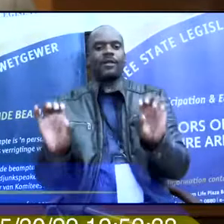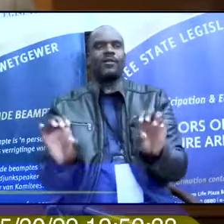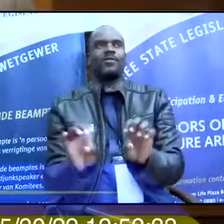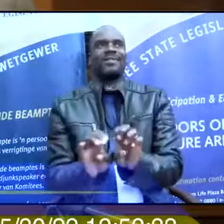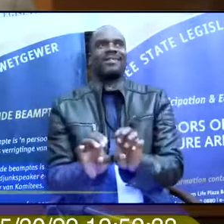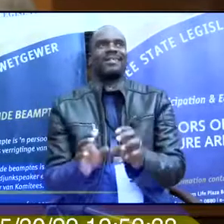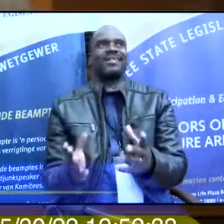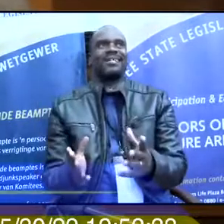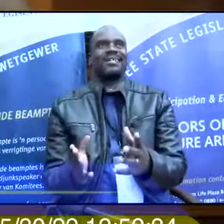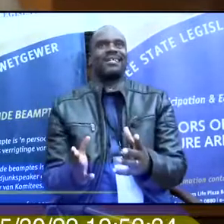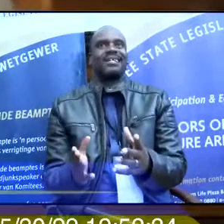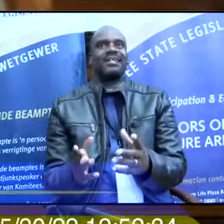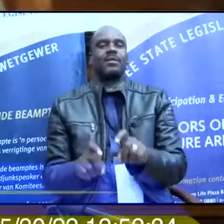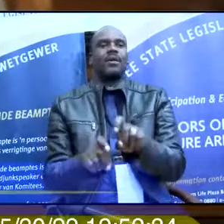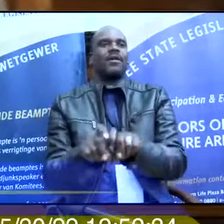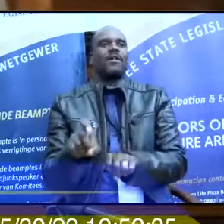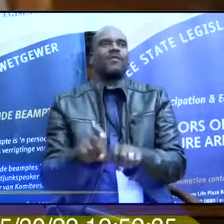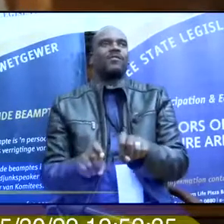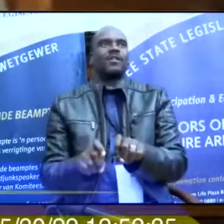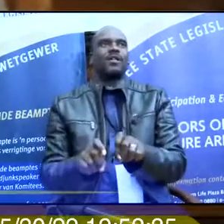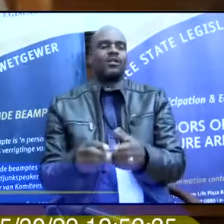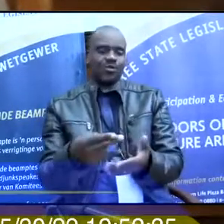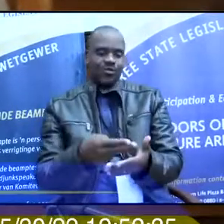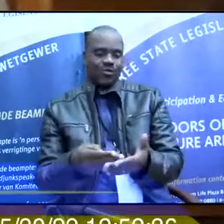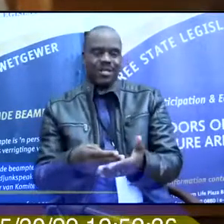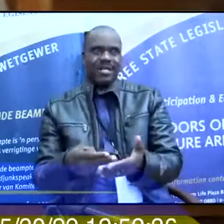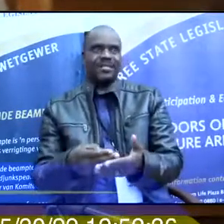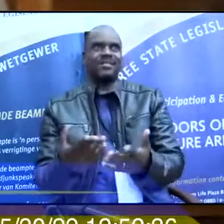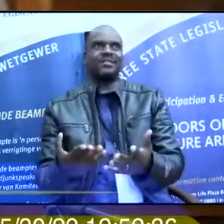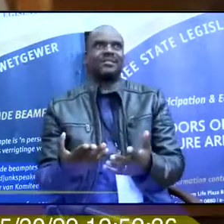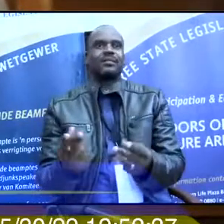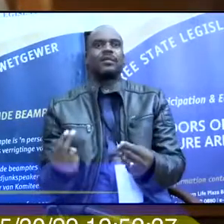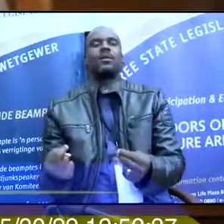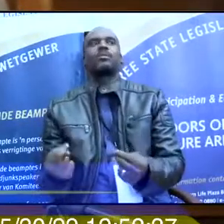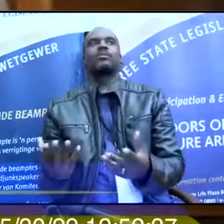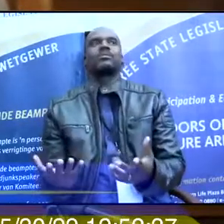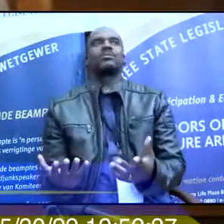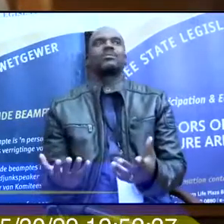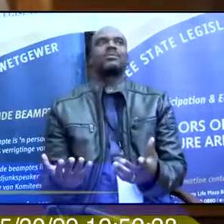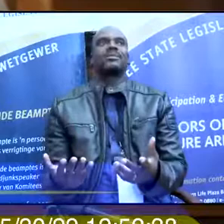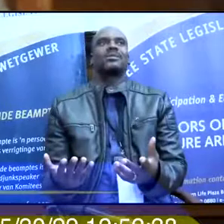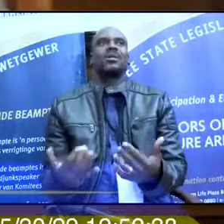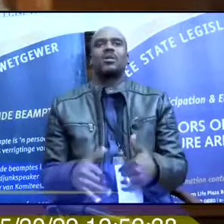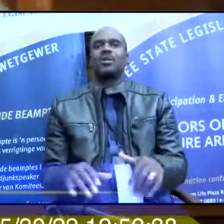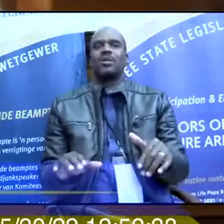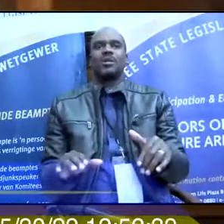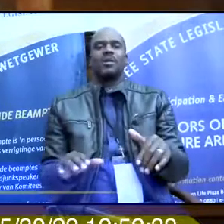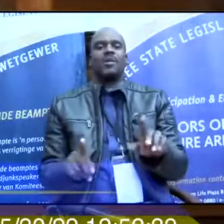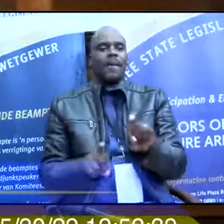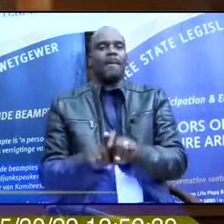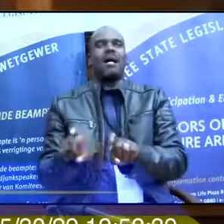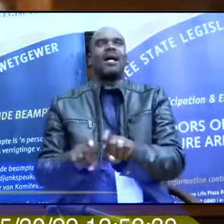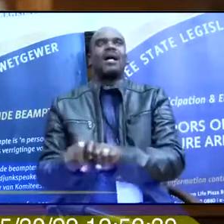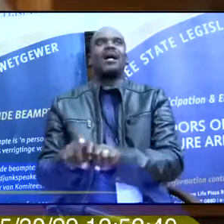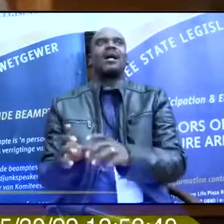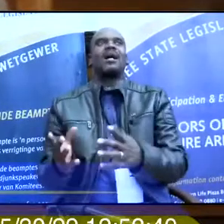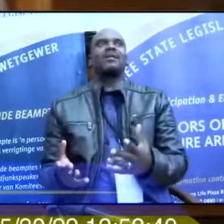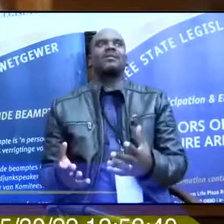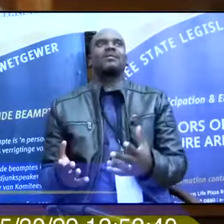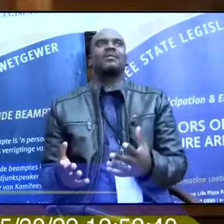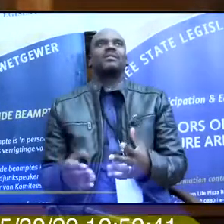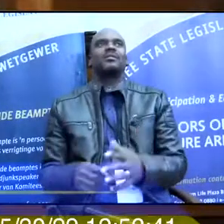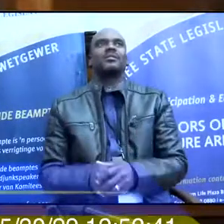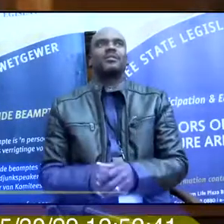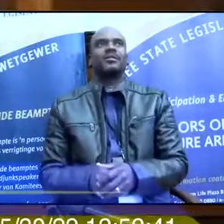register at tertiary and unfortunately the father passed on and the pension is still